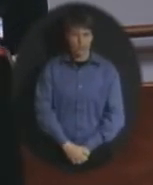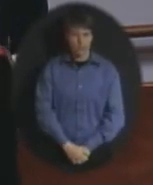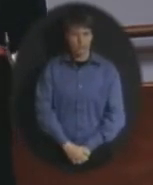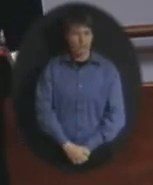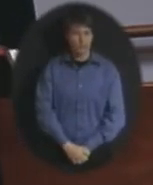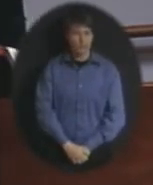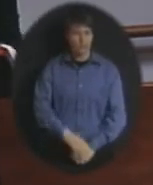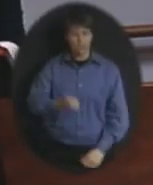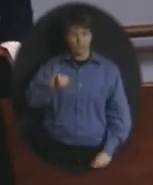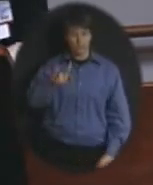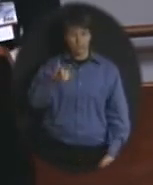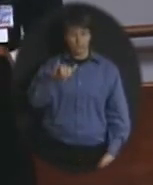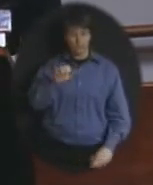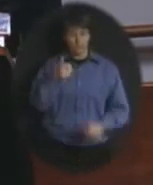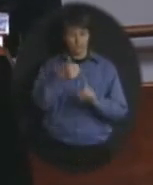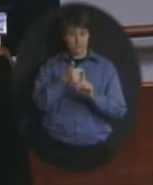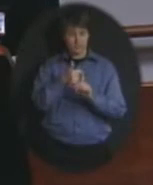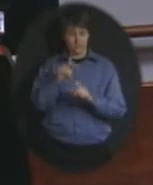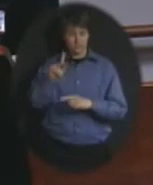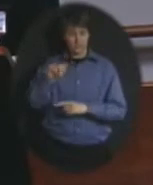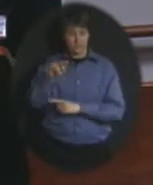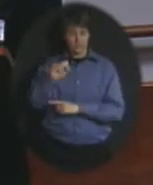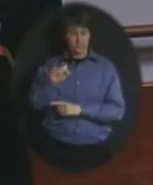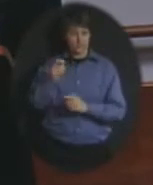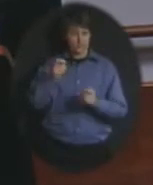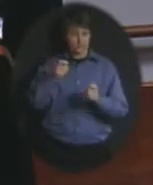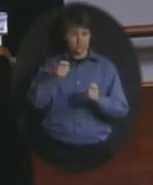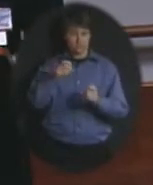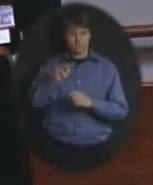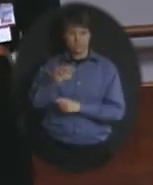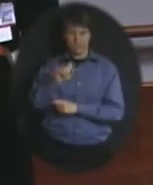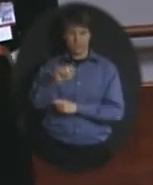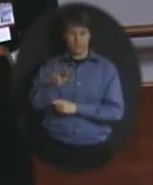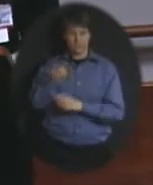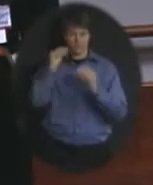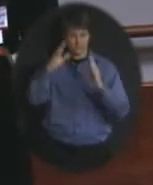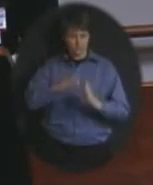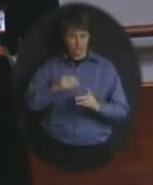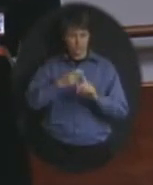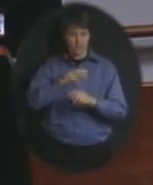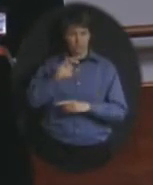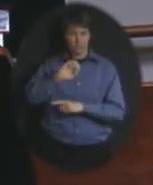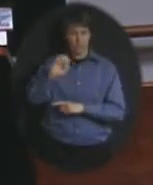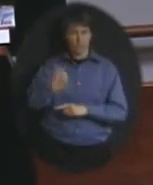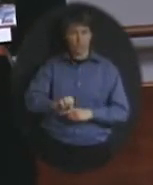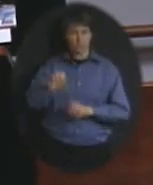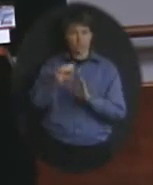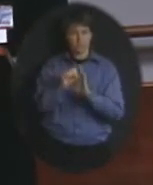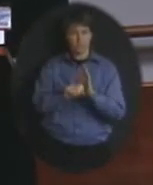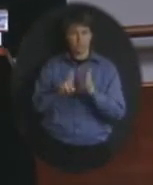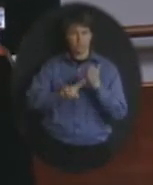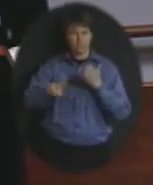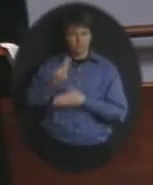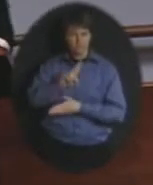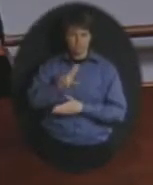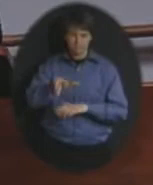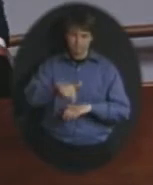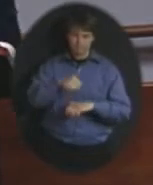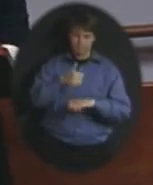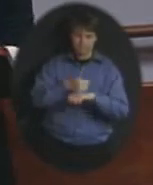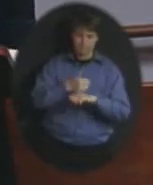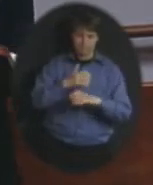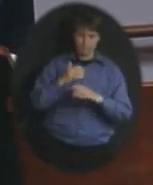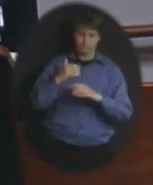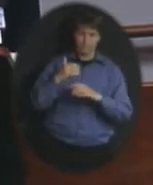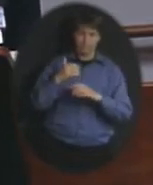Julie has been named a Kansas Master Teacher by Emporia State University. This award has been in existence since 1953, and fewer